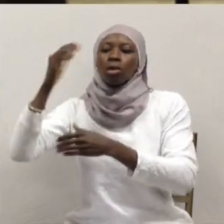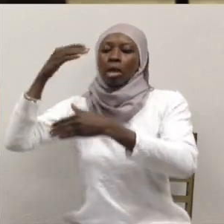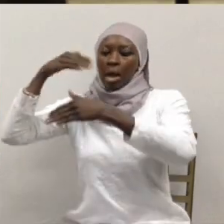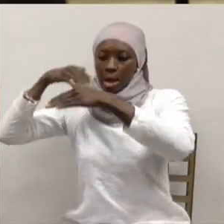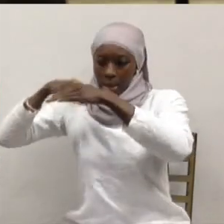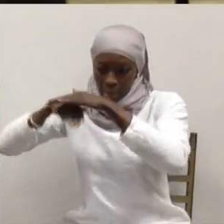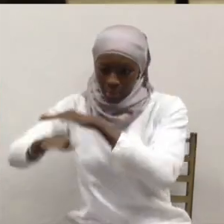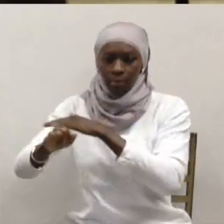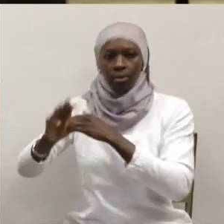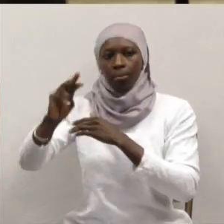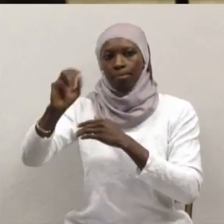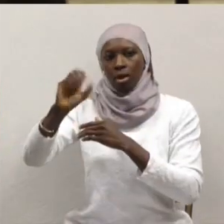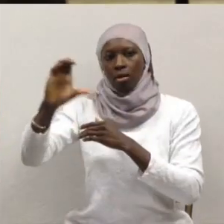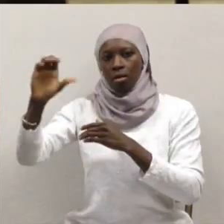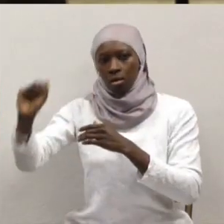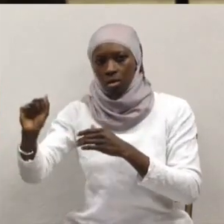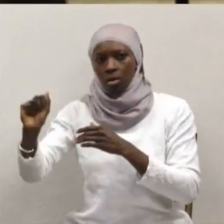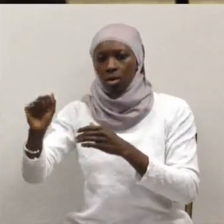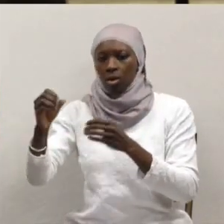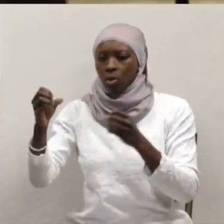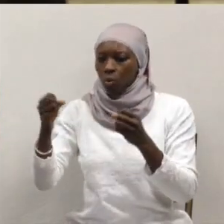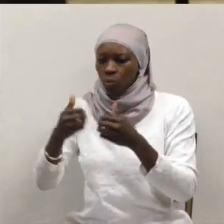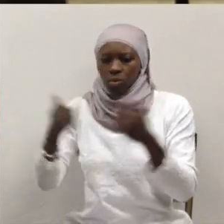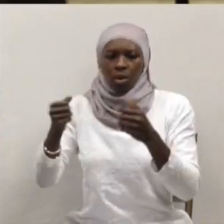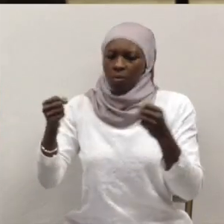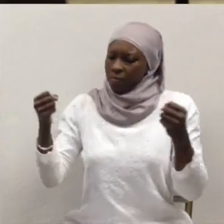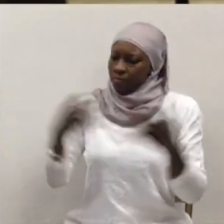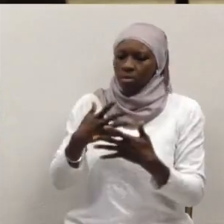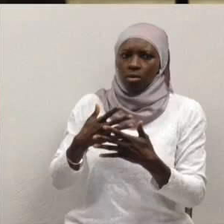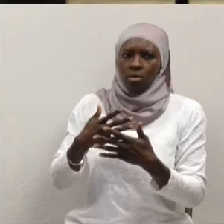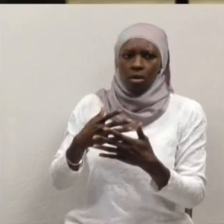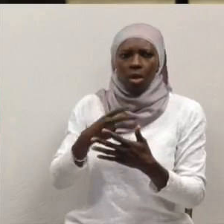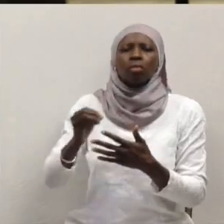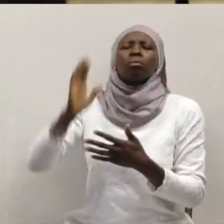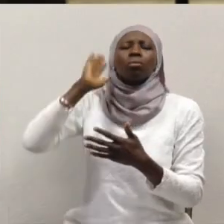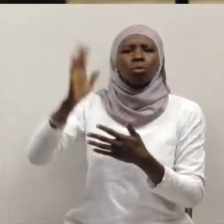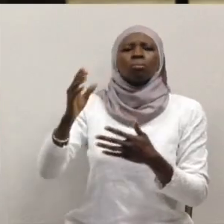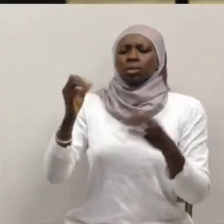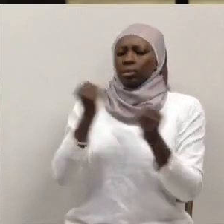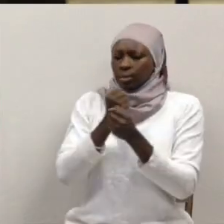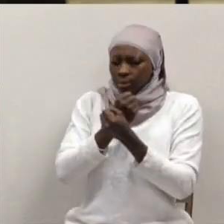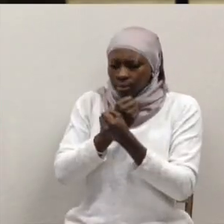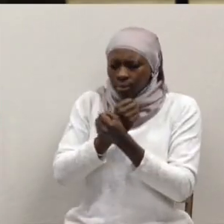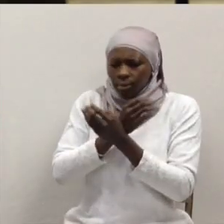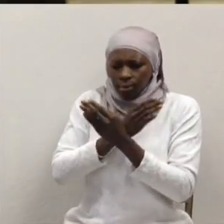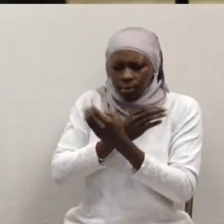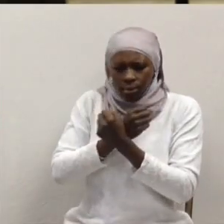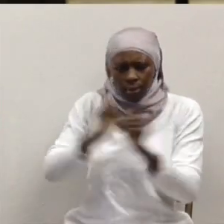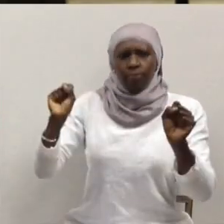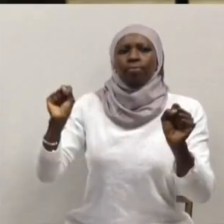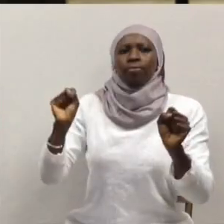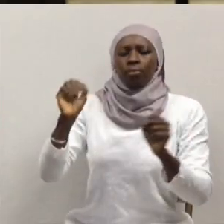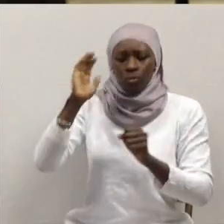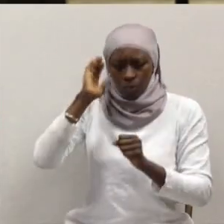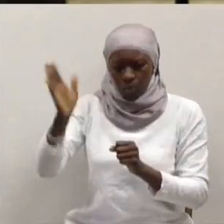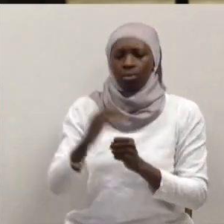fear and they will be safe. This is a security assurance by Allah subhanahu wa ta'ala.